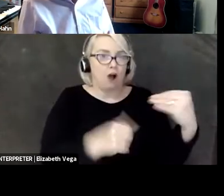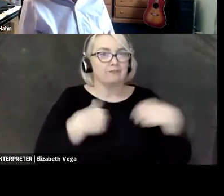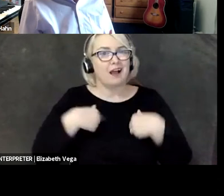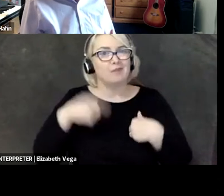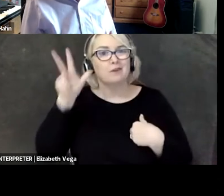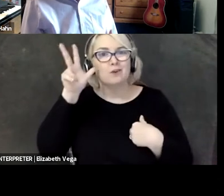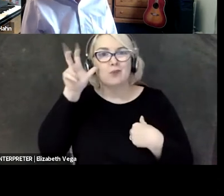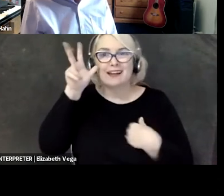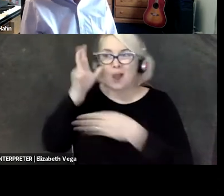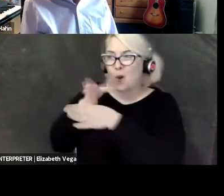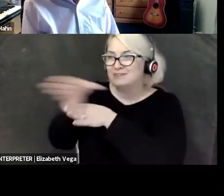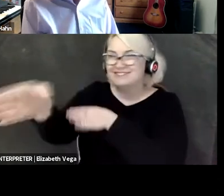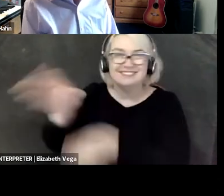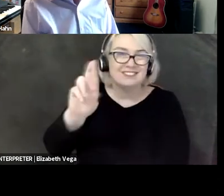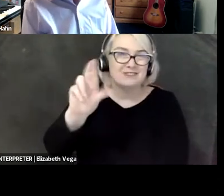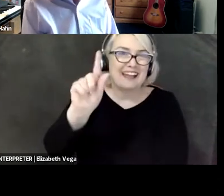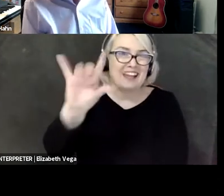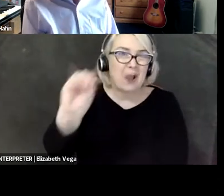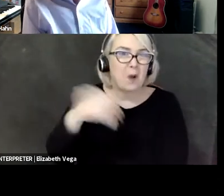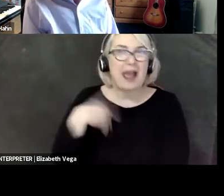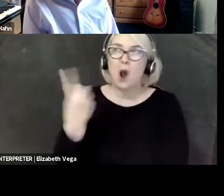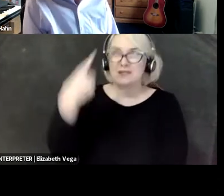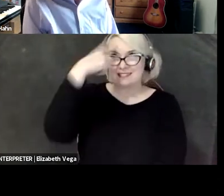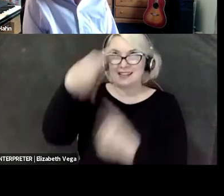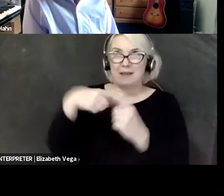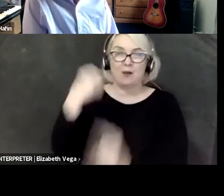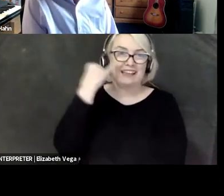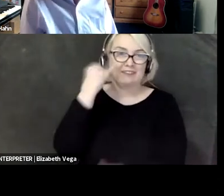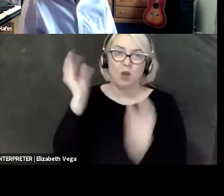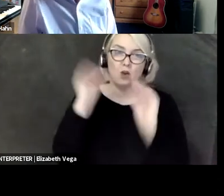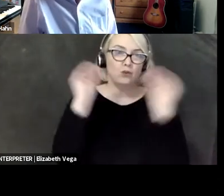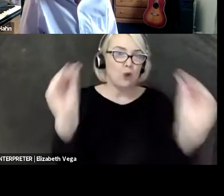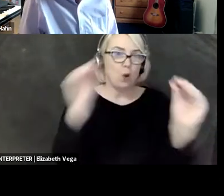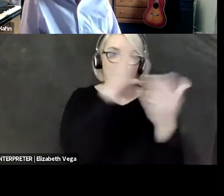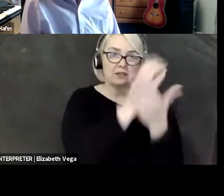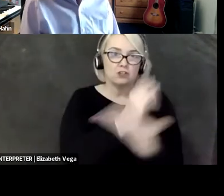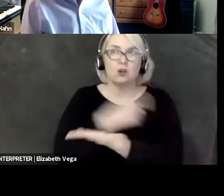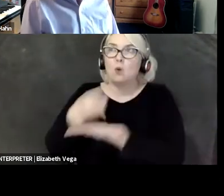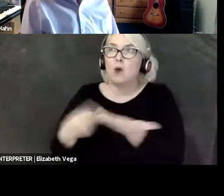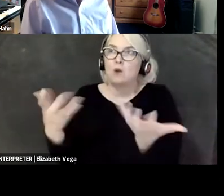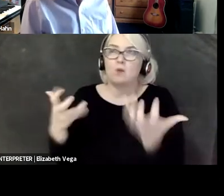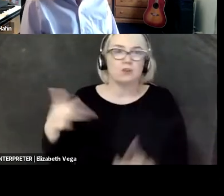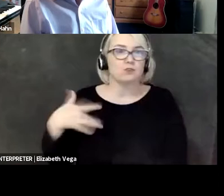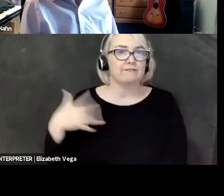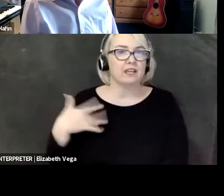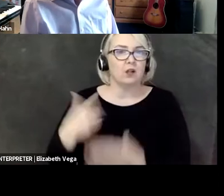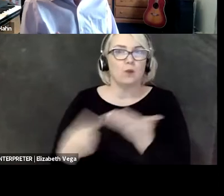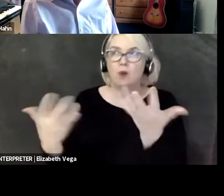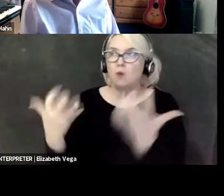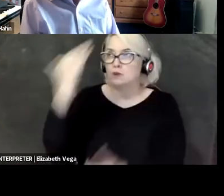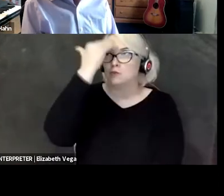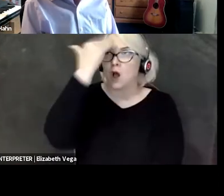always thinking of it from a listening standpoint. And what do I need to know? What do I want to know? What do I want to feel? And getting the